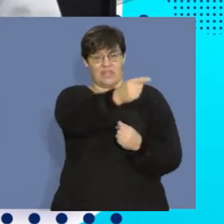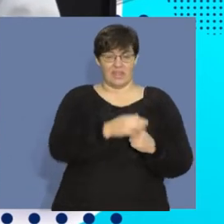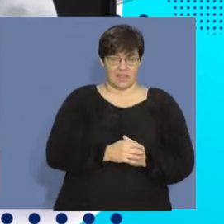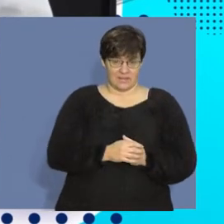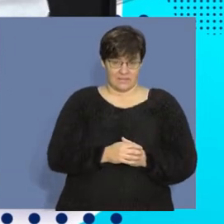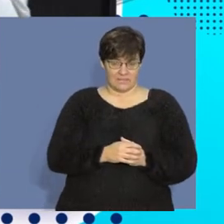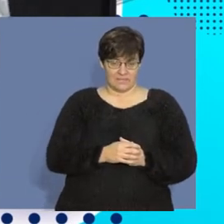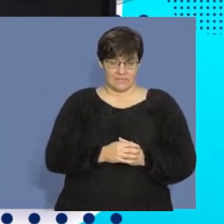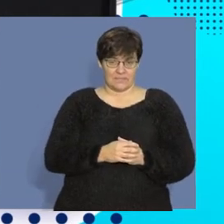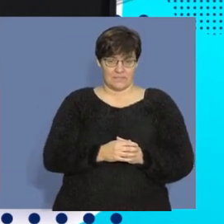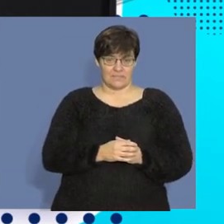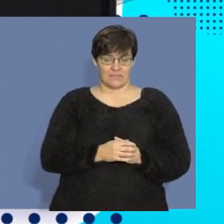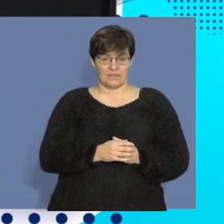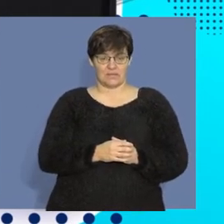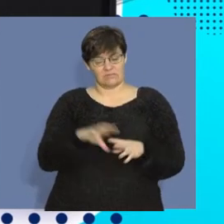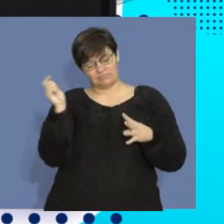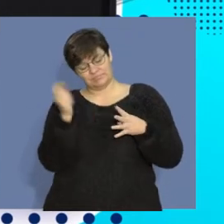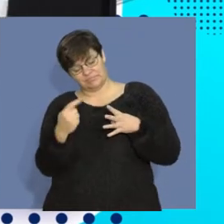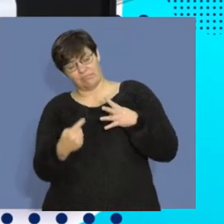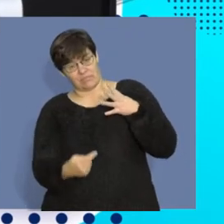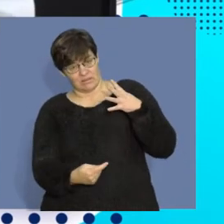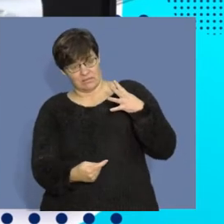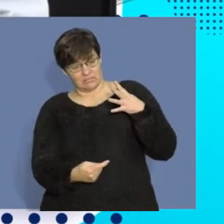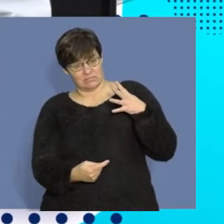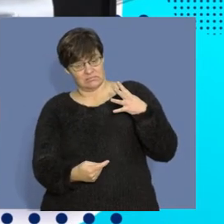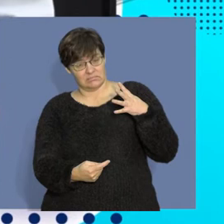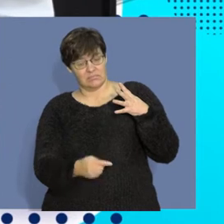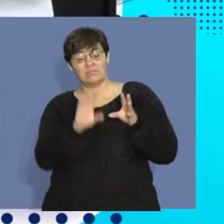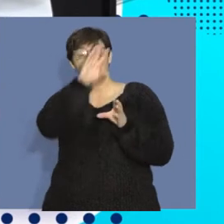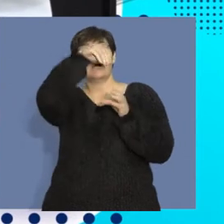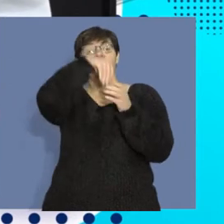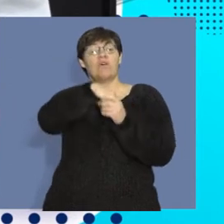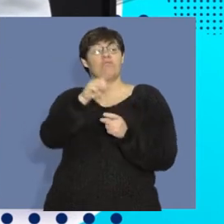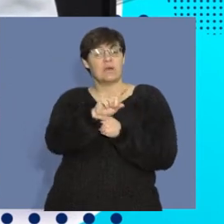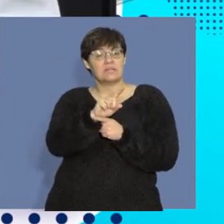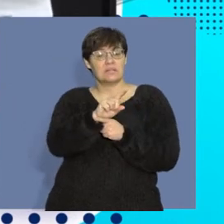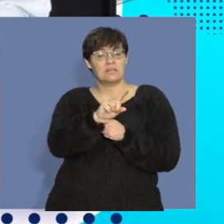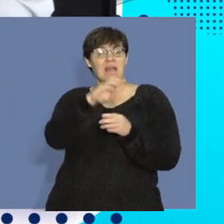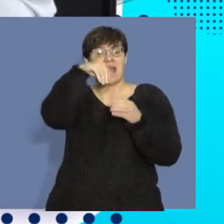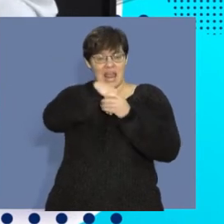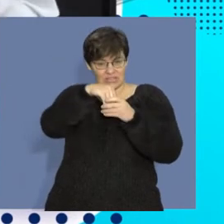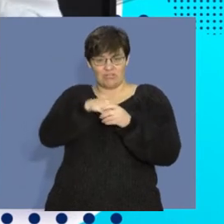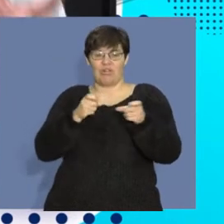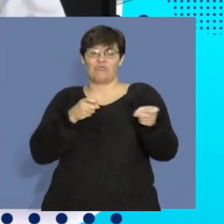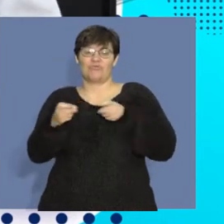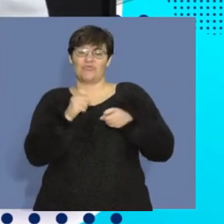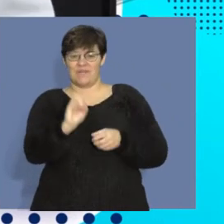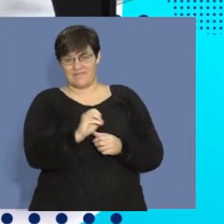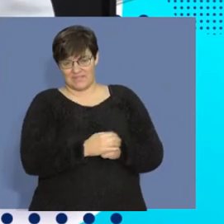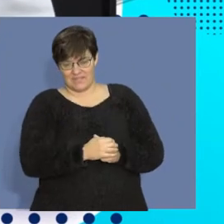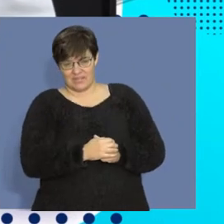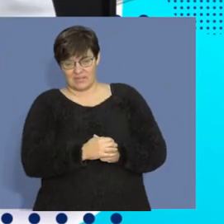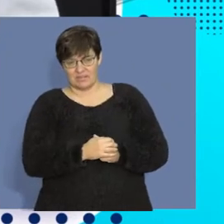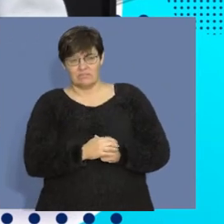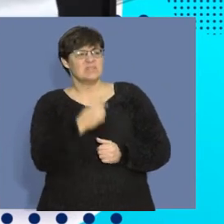with. So, all of this would fall within the ambit of internal control as